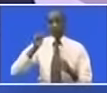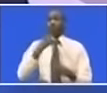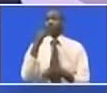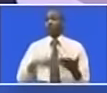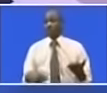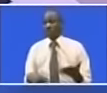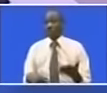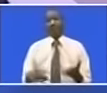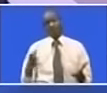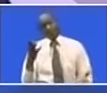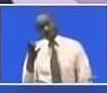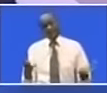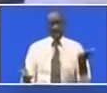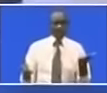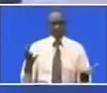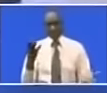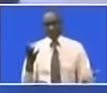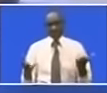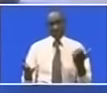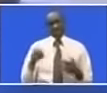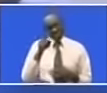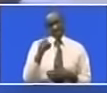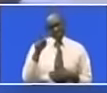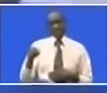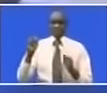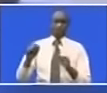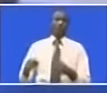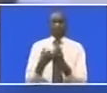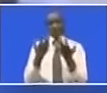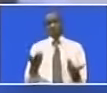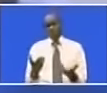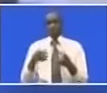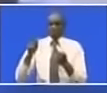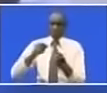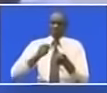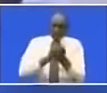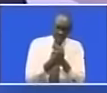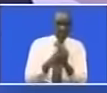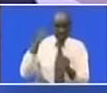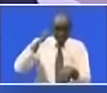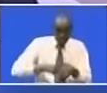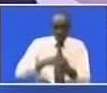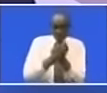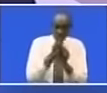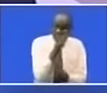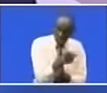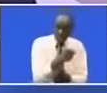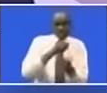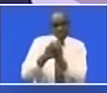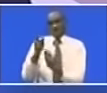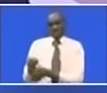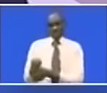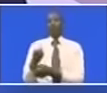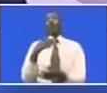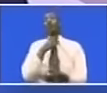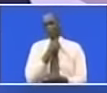say perhaps such and such a thing could have been done this way. We would like Tanzania